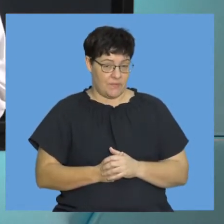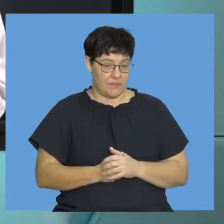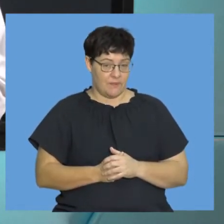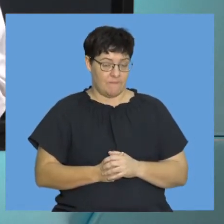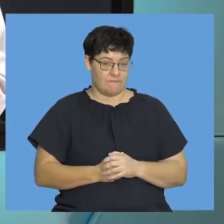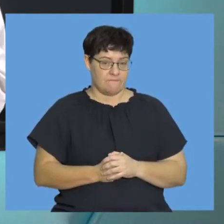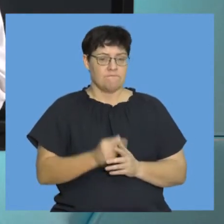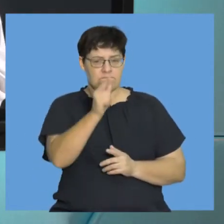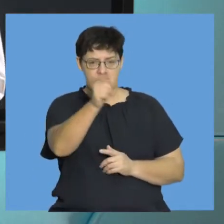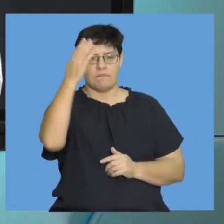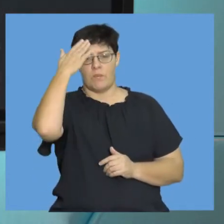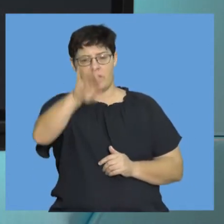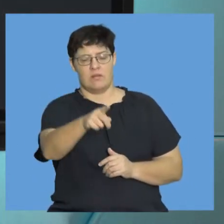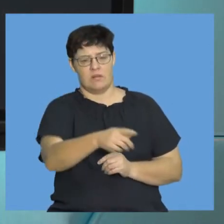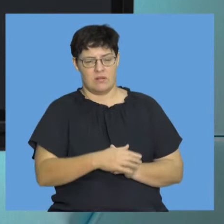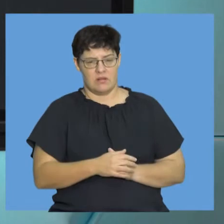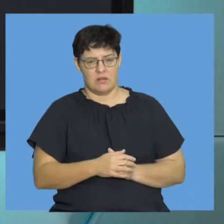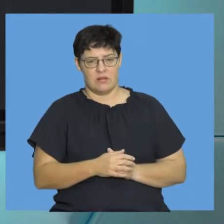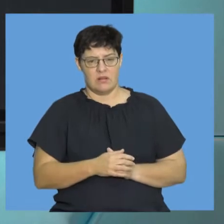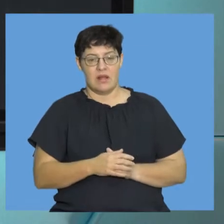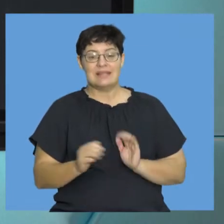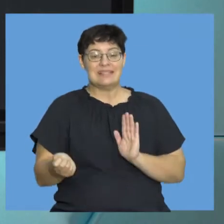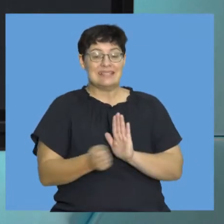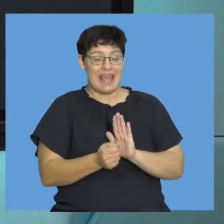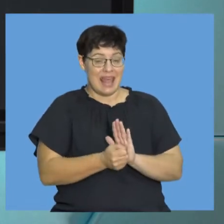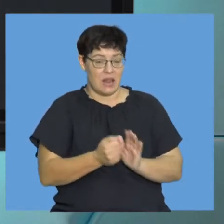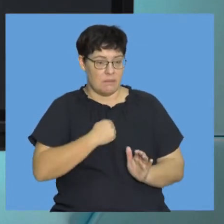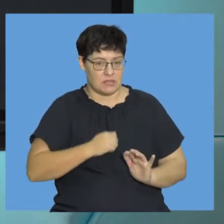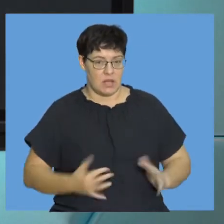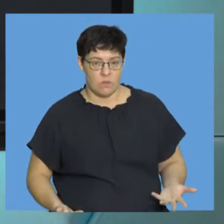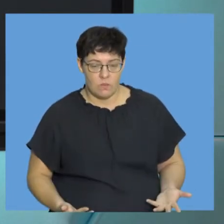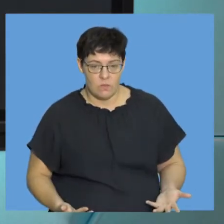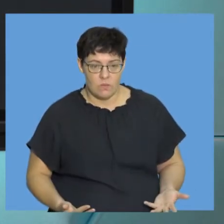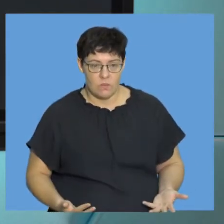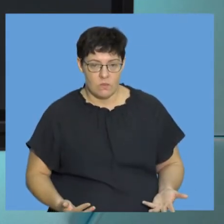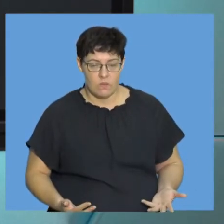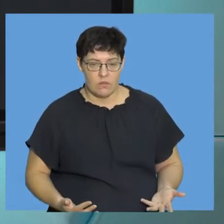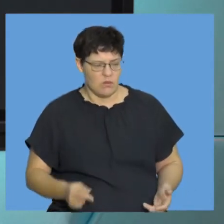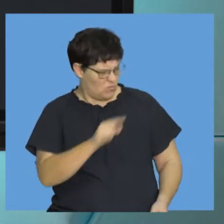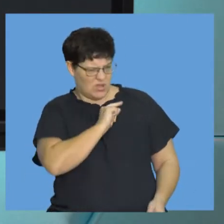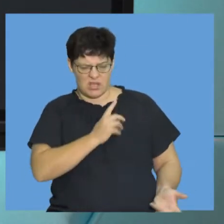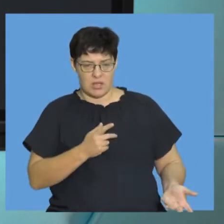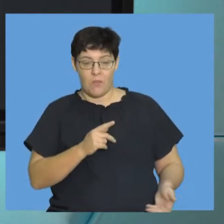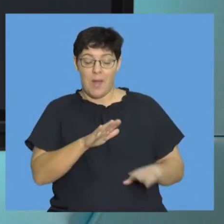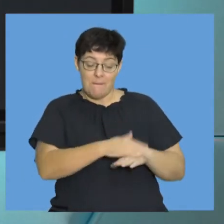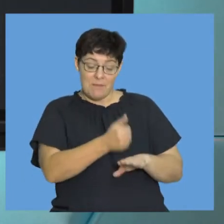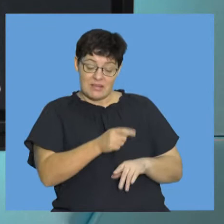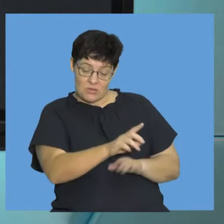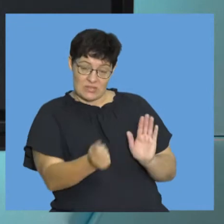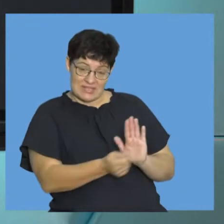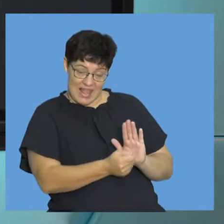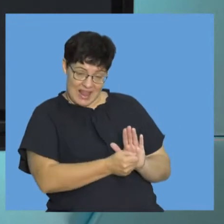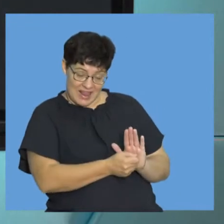know your sales. Why? Because based on your sales, you will calculate